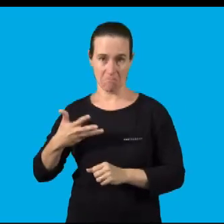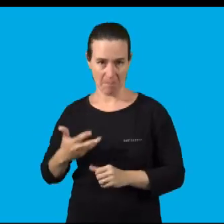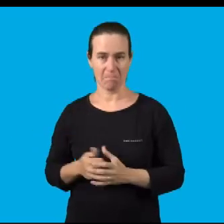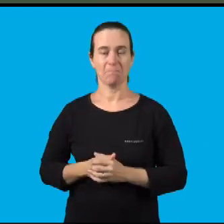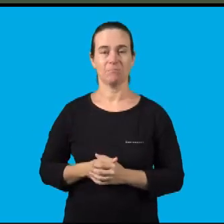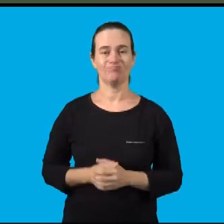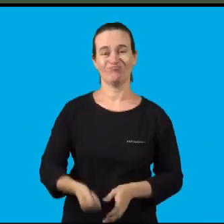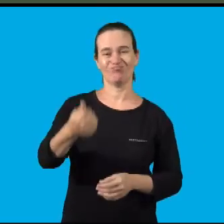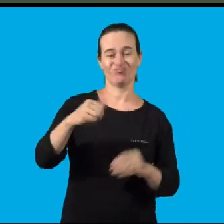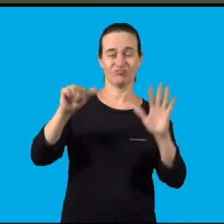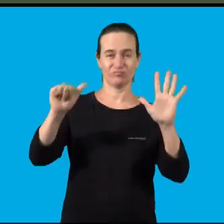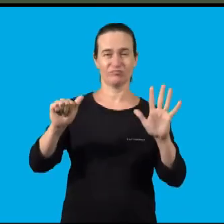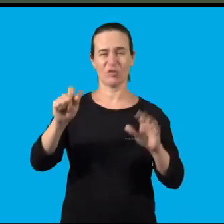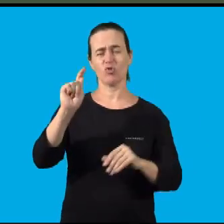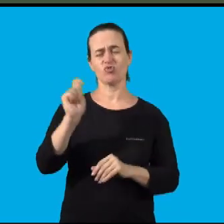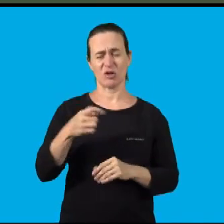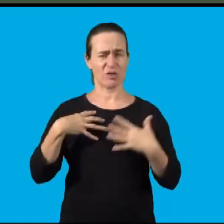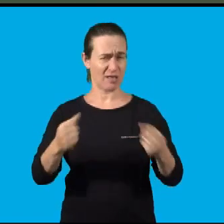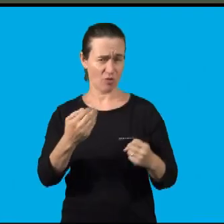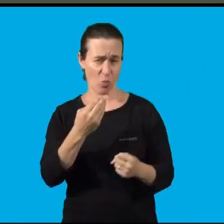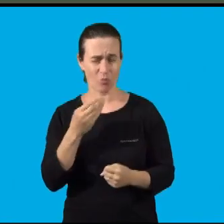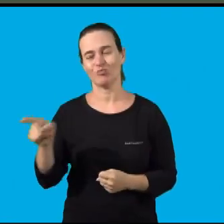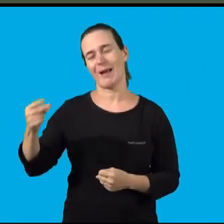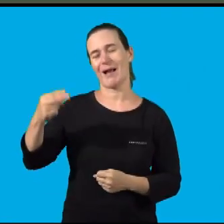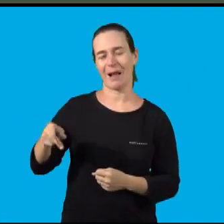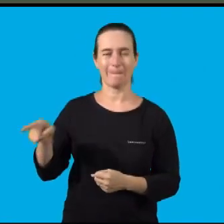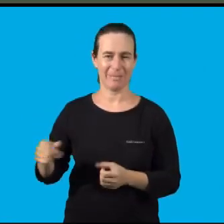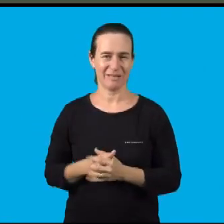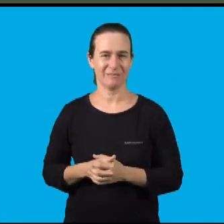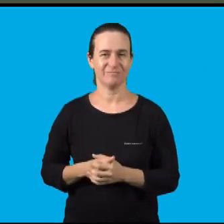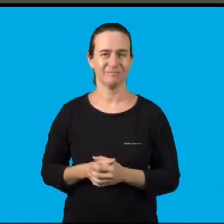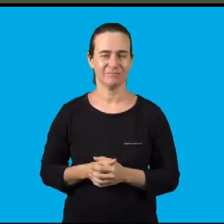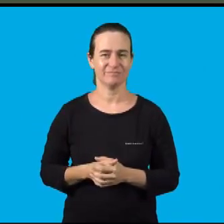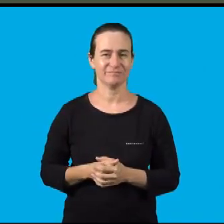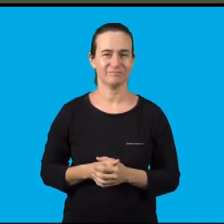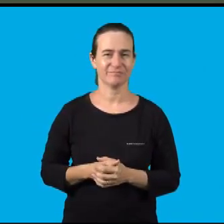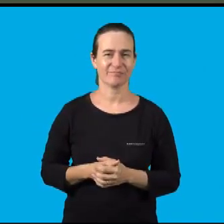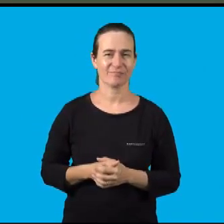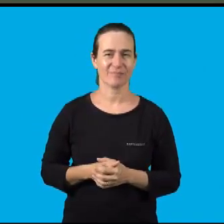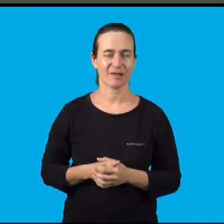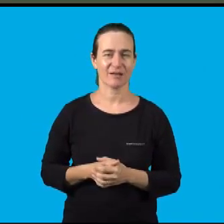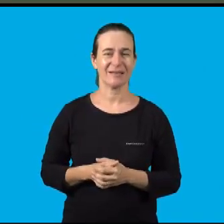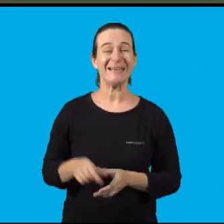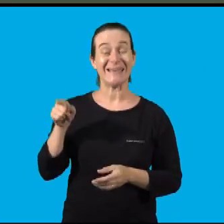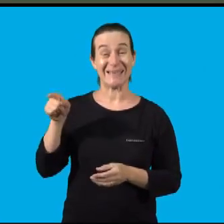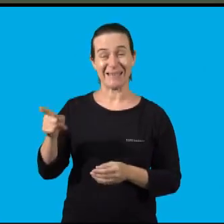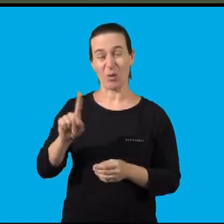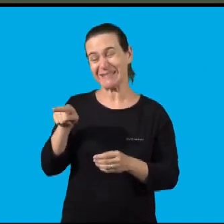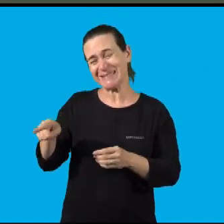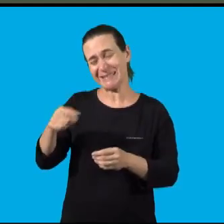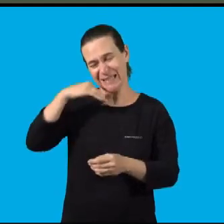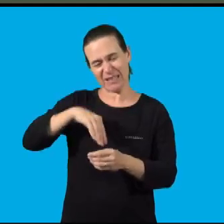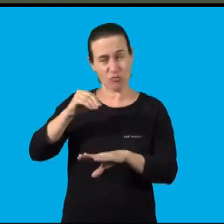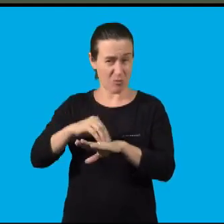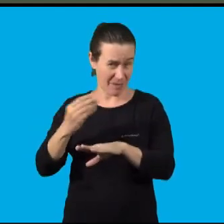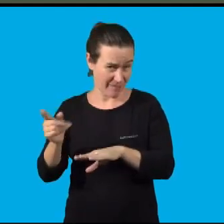Gertrude. The tragic hero is Hamlet. His tragic flaw or his hamartia can be seen as his